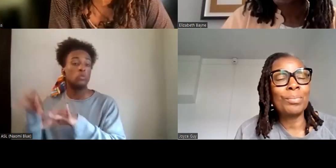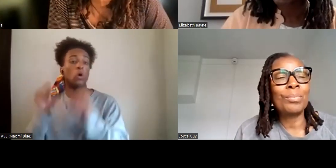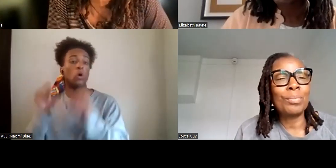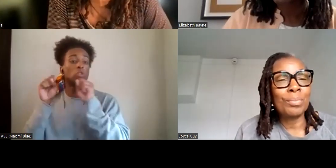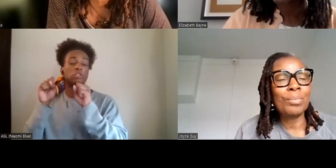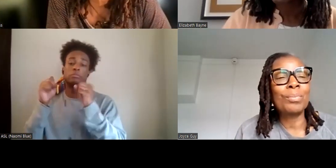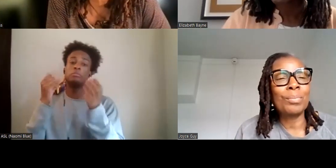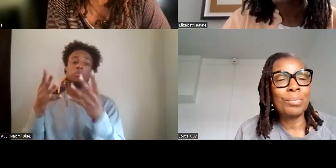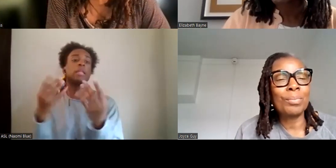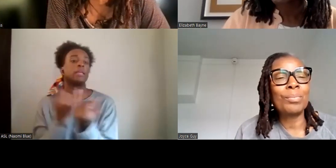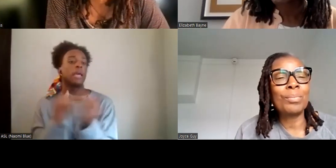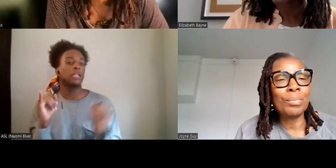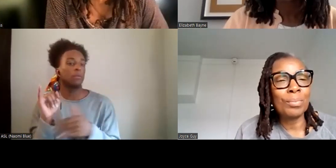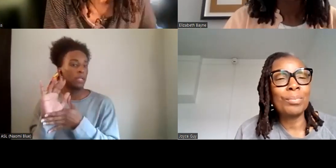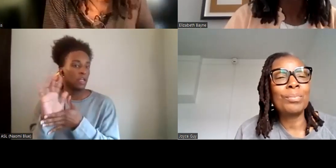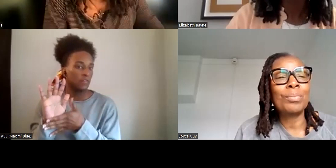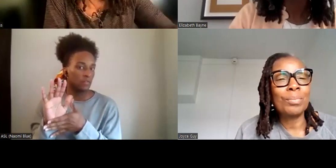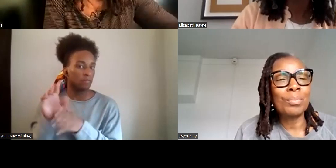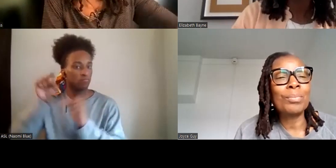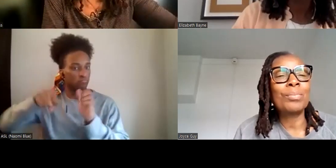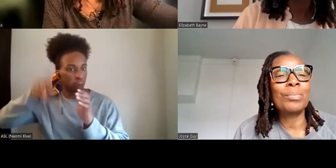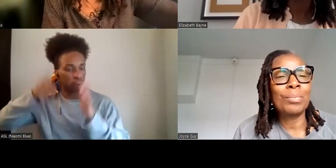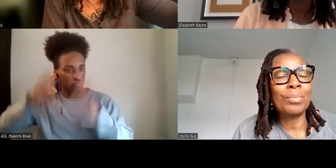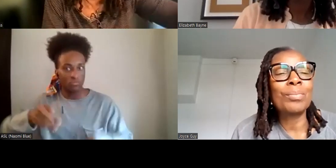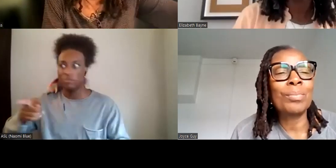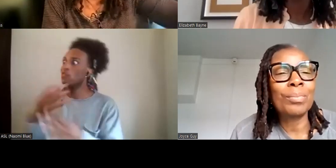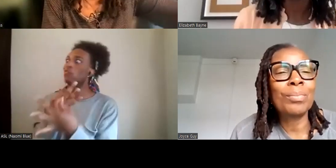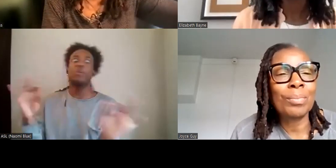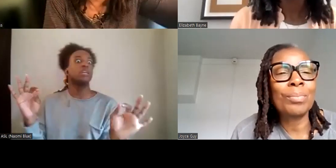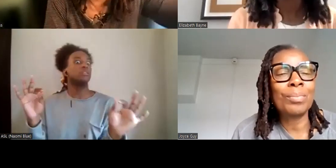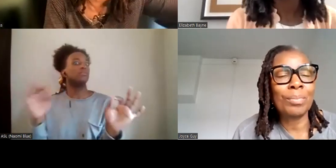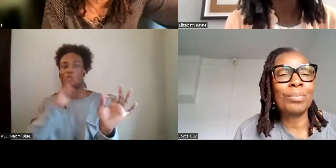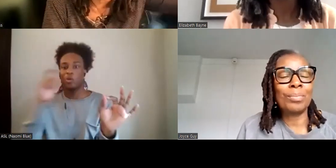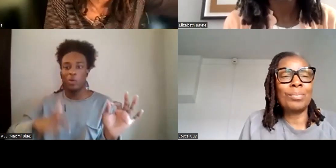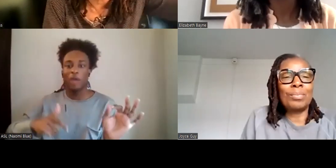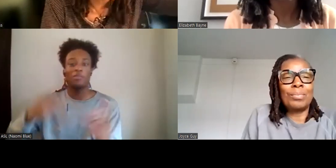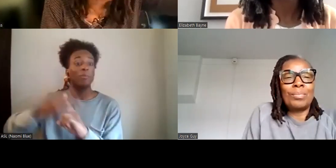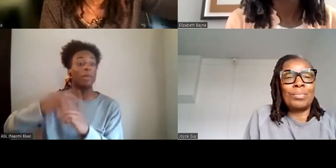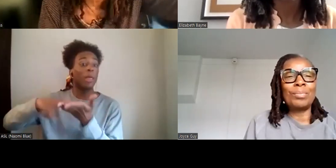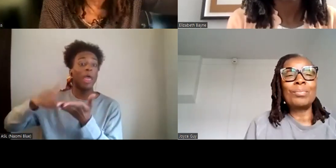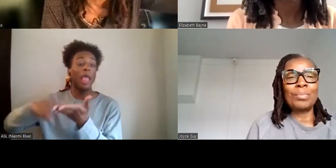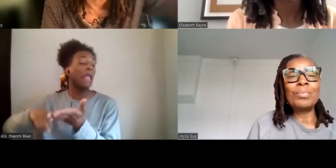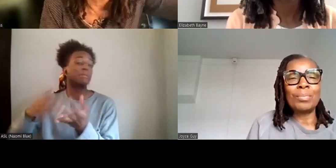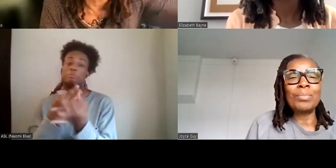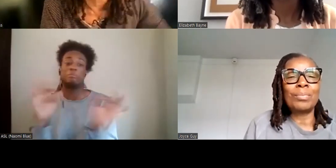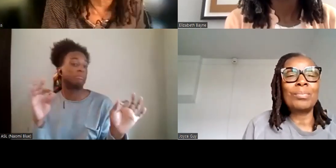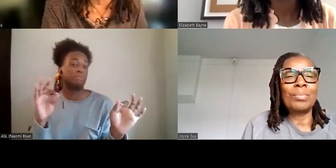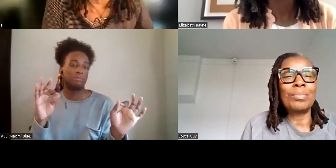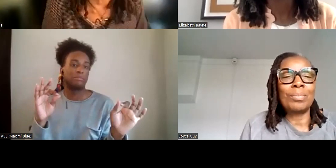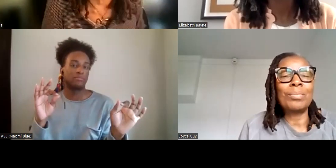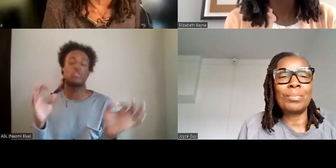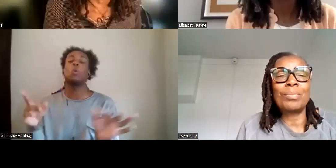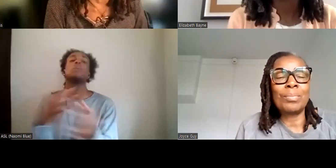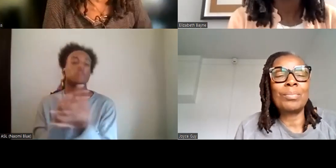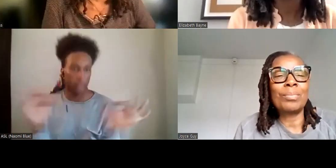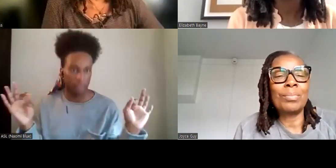should definitely be hit. It's free. It's the only, like, you don't have to pay a monthly fee. It's just Tubi TV. It's on your streamer already.